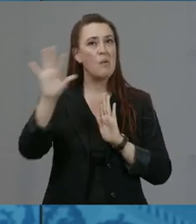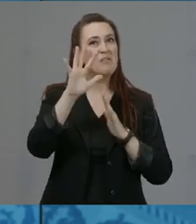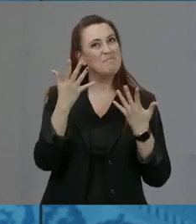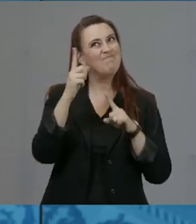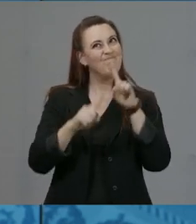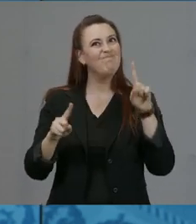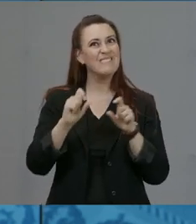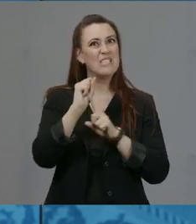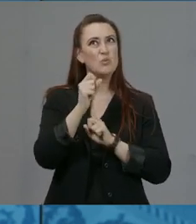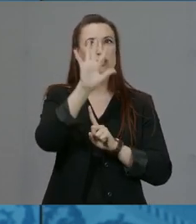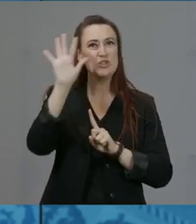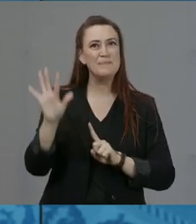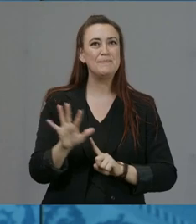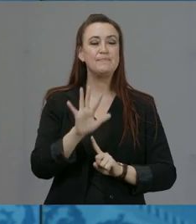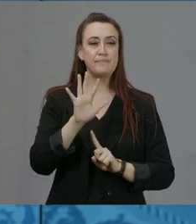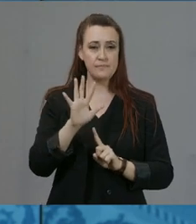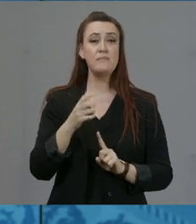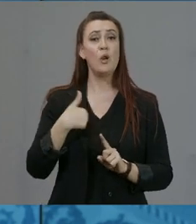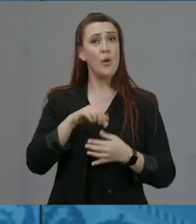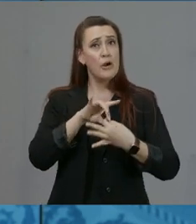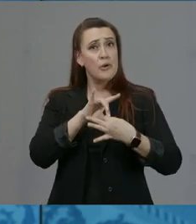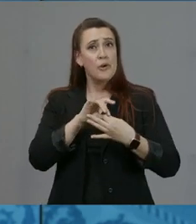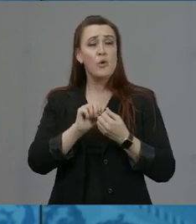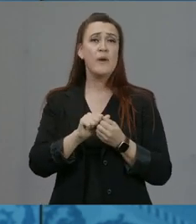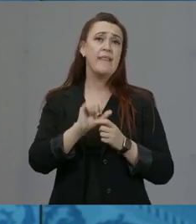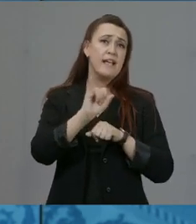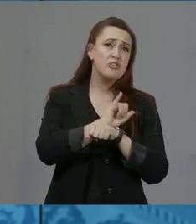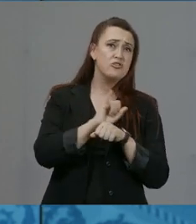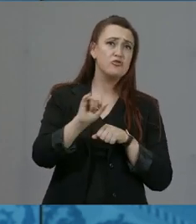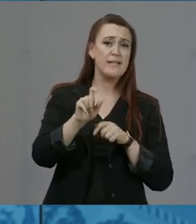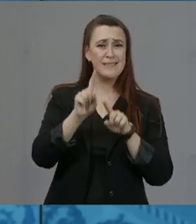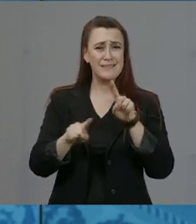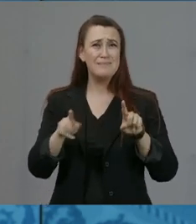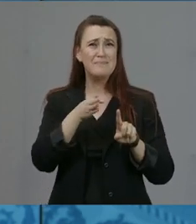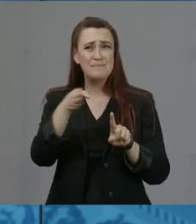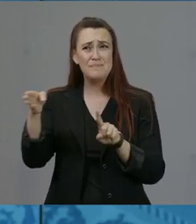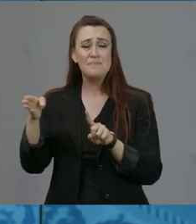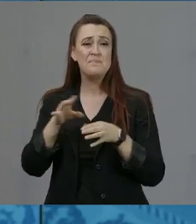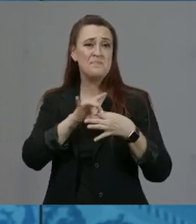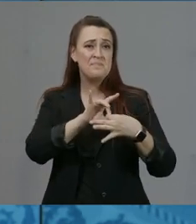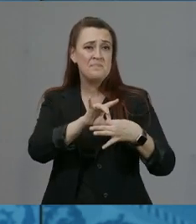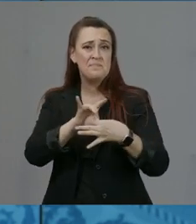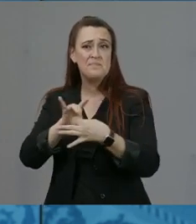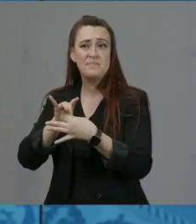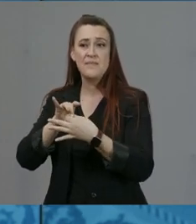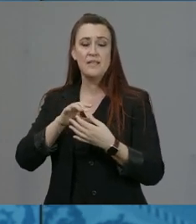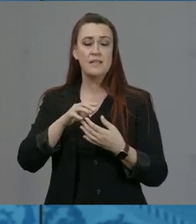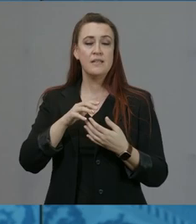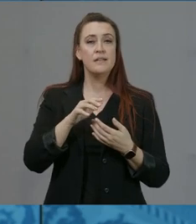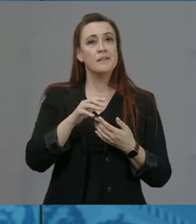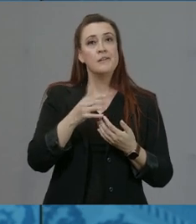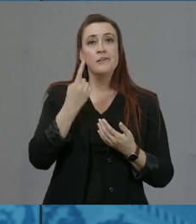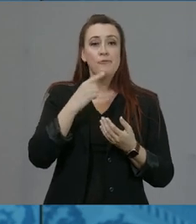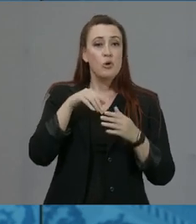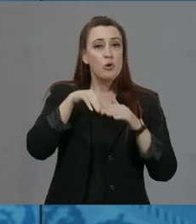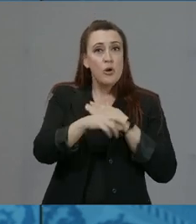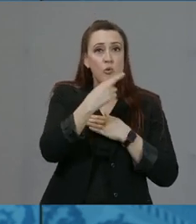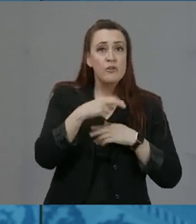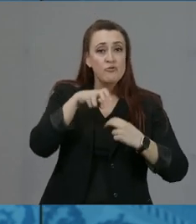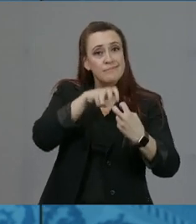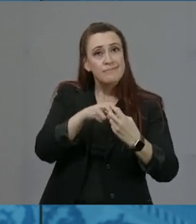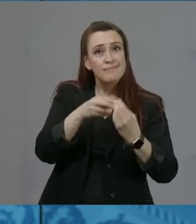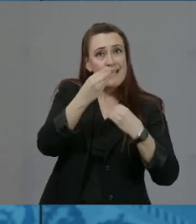of, we're working with the industry on specific guidance around where we are on dine-in and